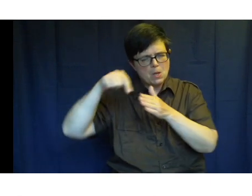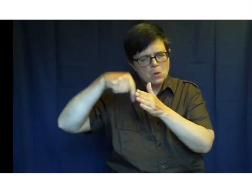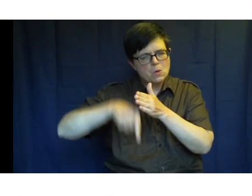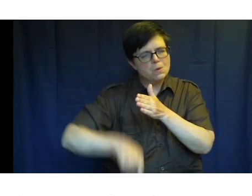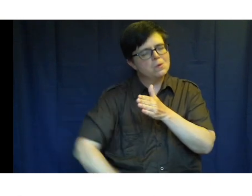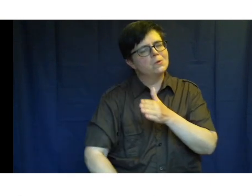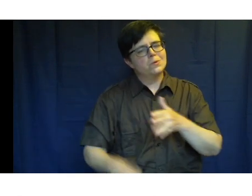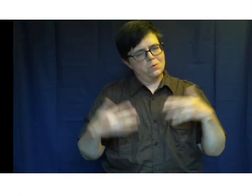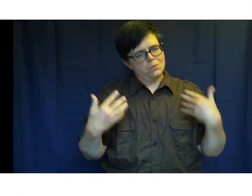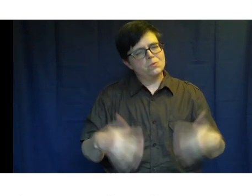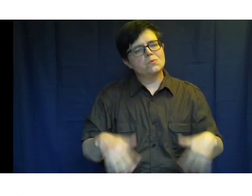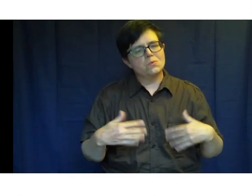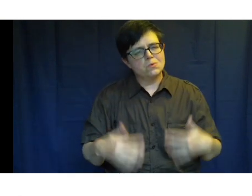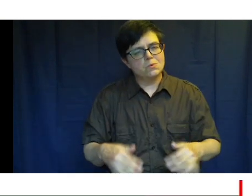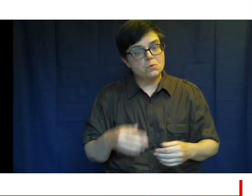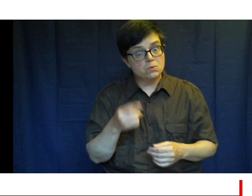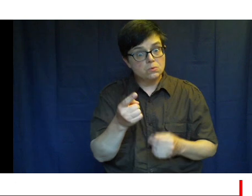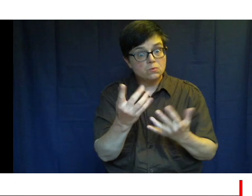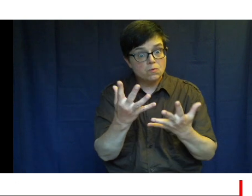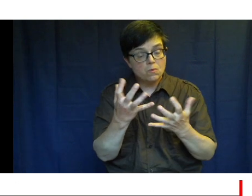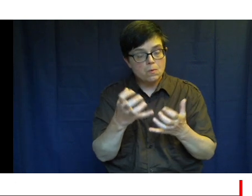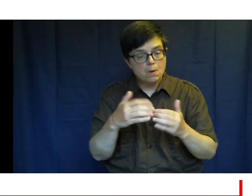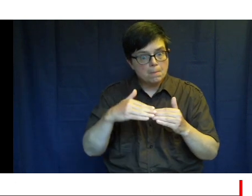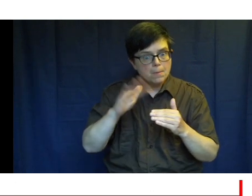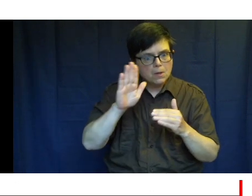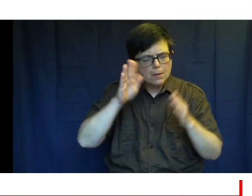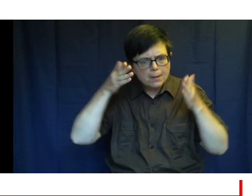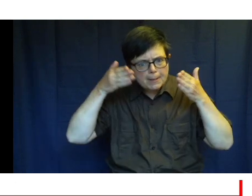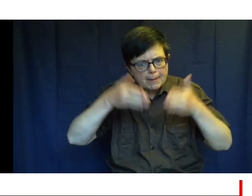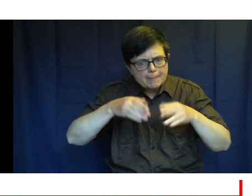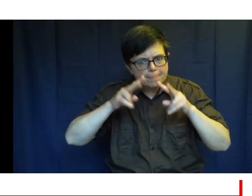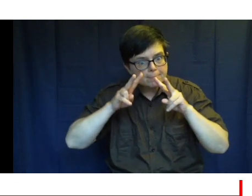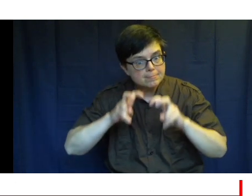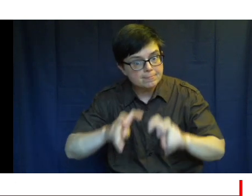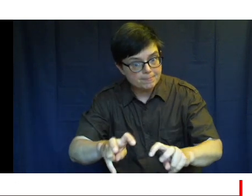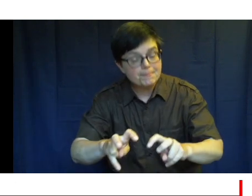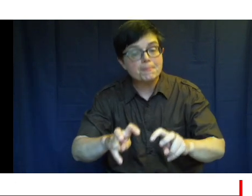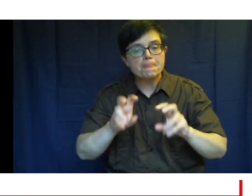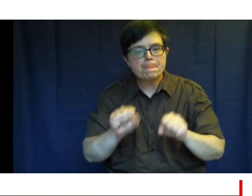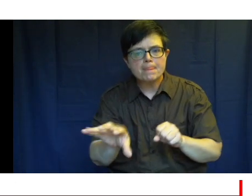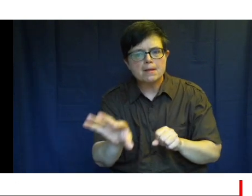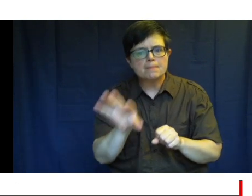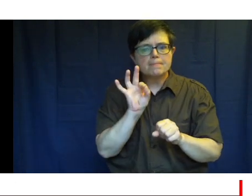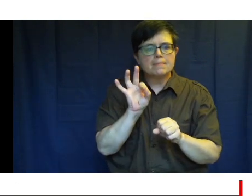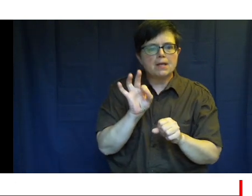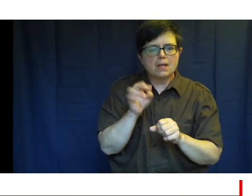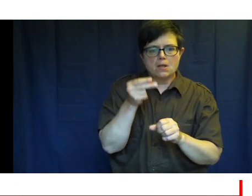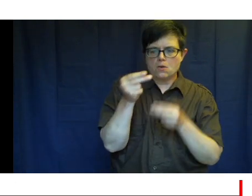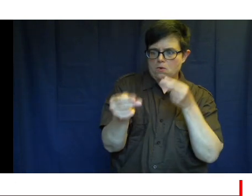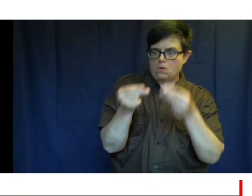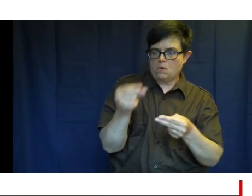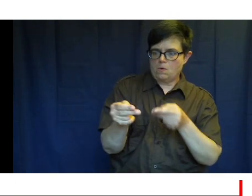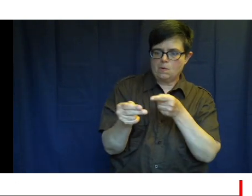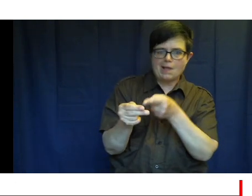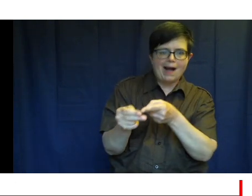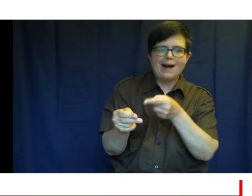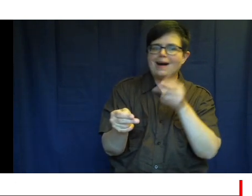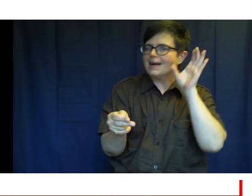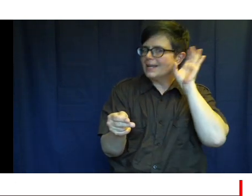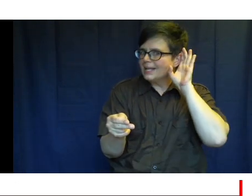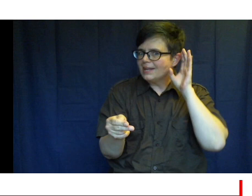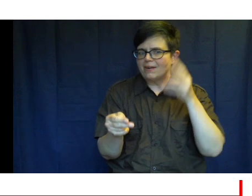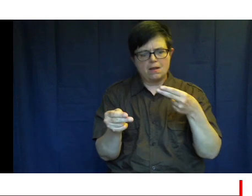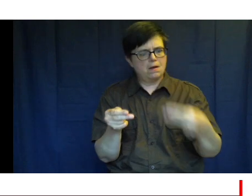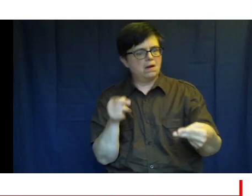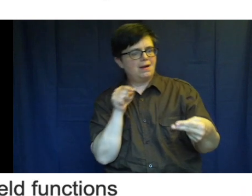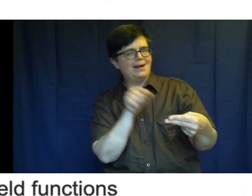detailed, and if you want to explore these further, there are specific codes only for seeing and